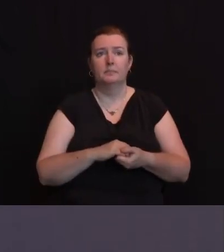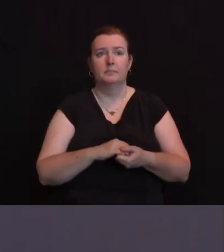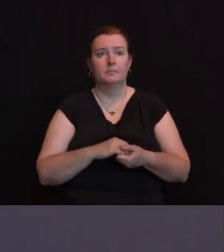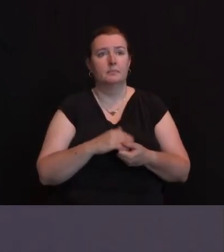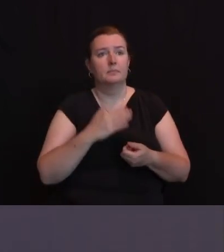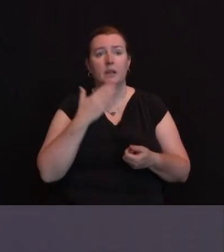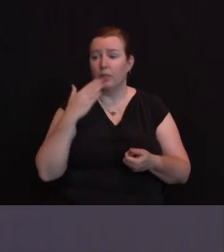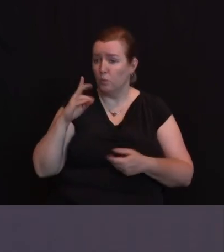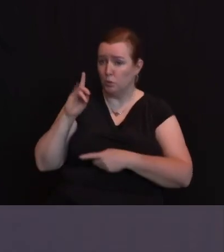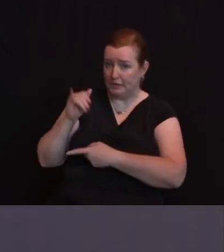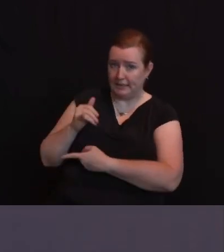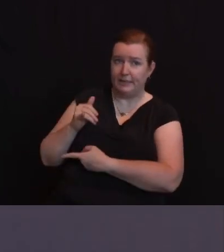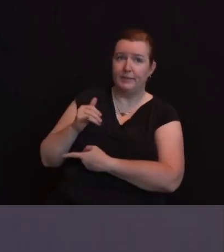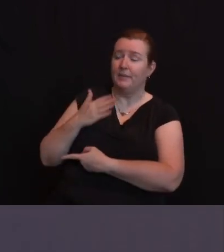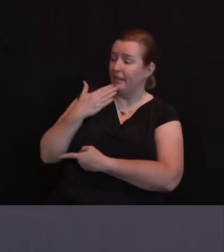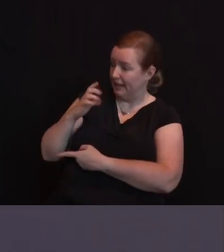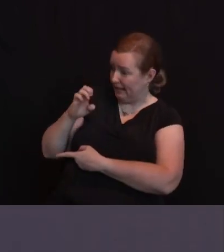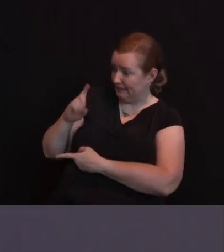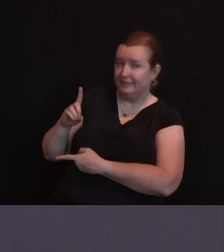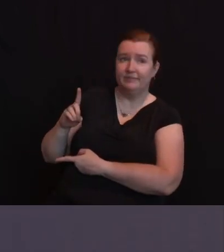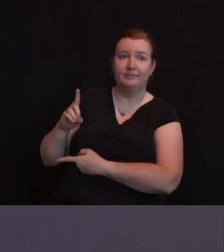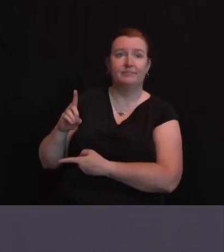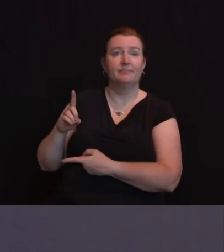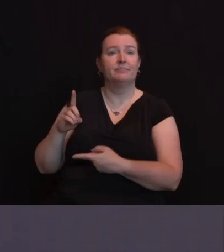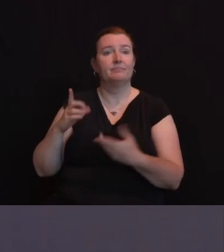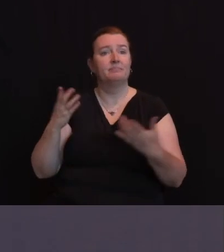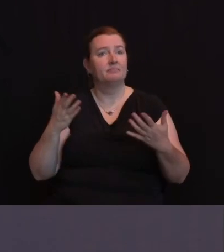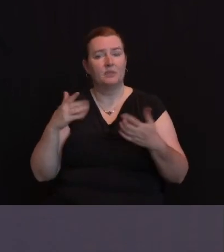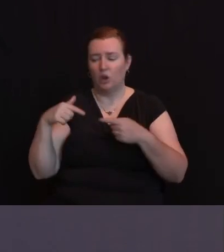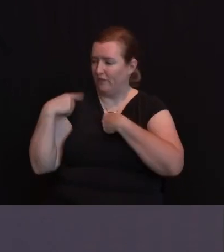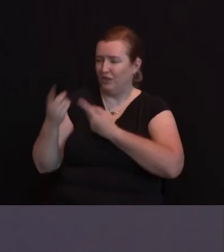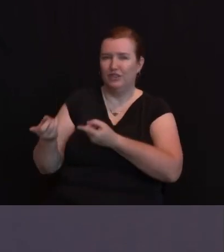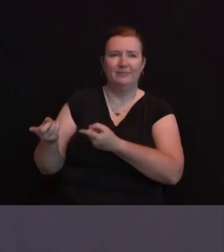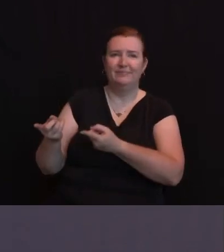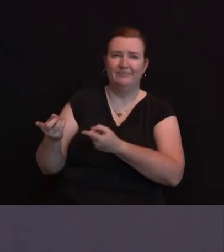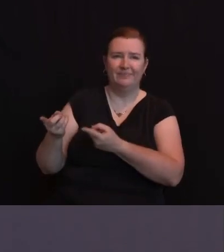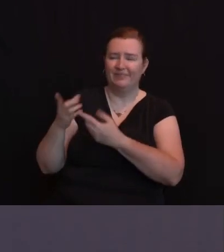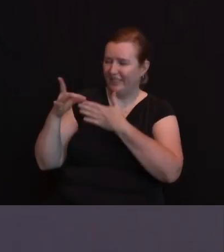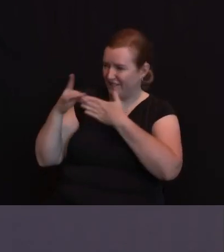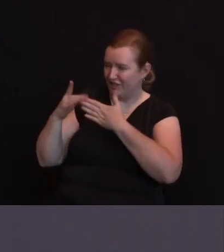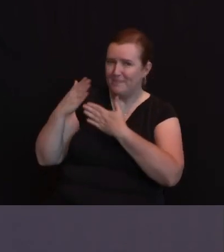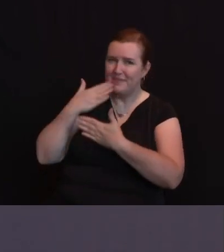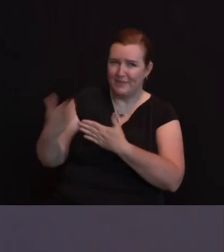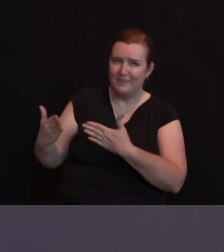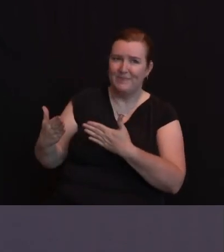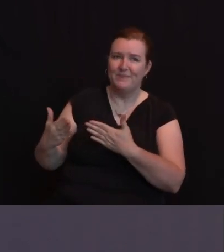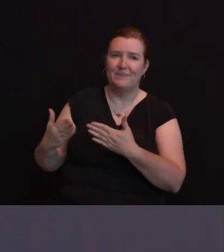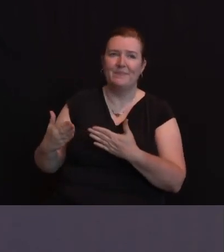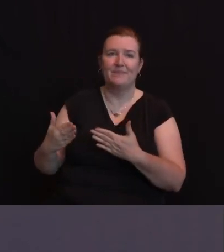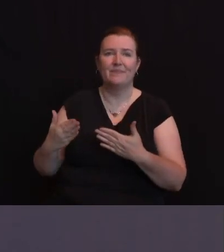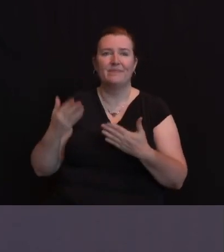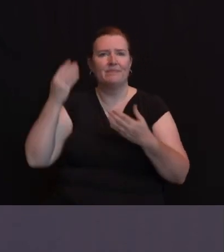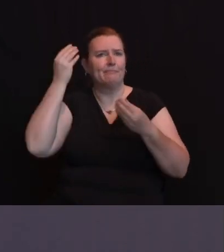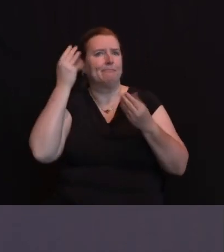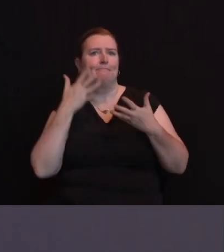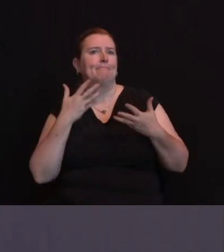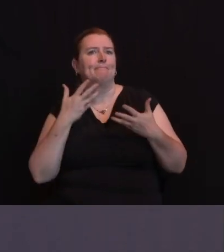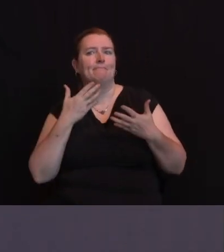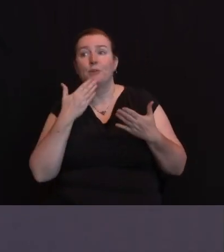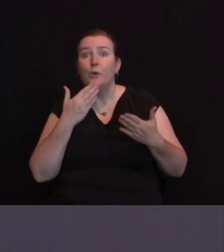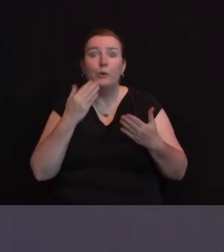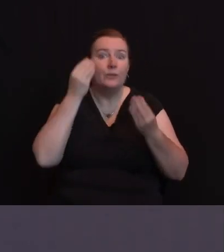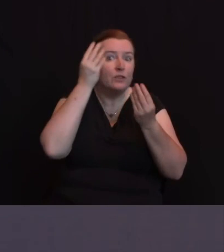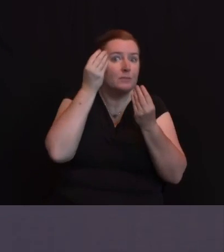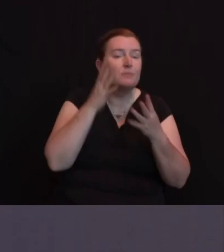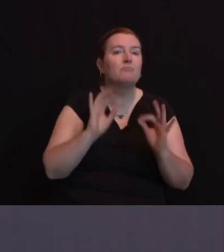Judy and Ed, as always, for your leadership and for enlightening us so well. Pat, as